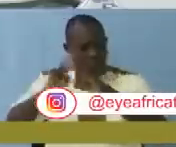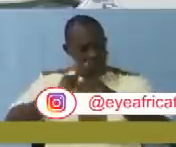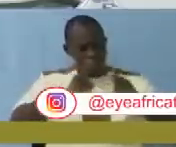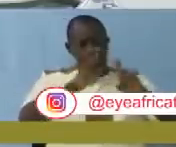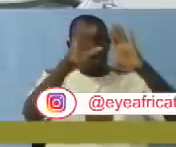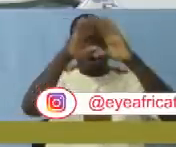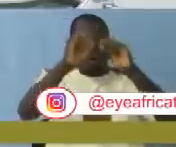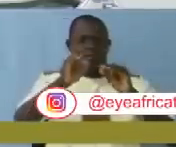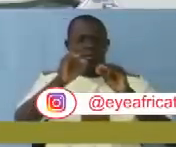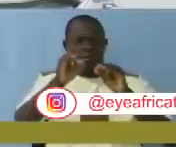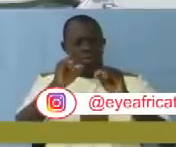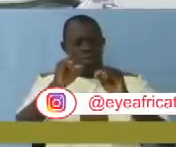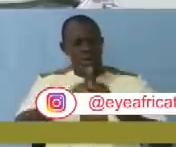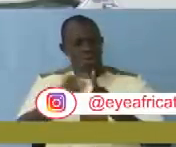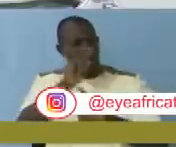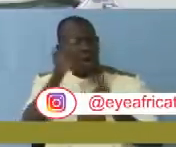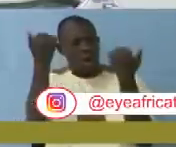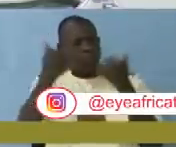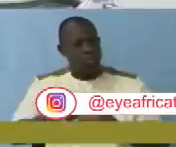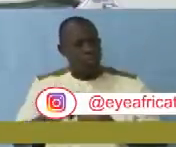that the case?